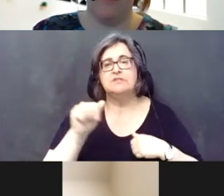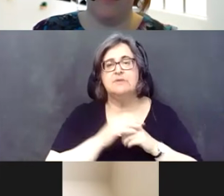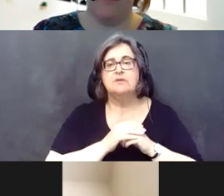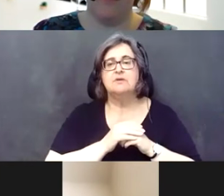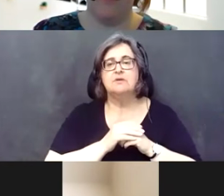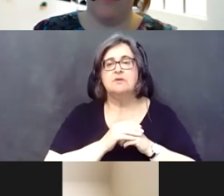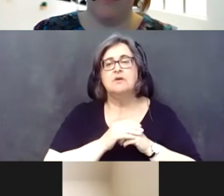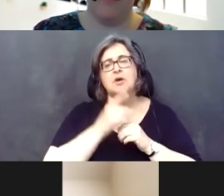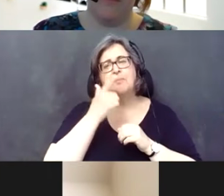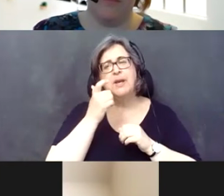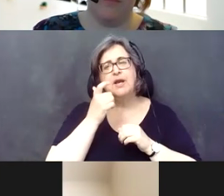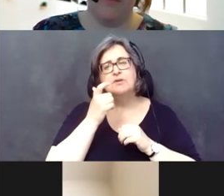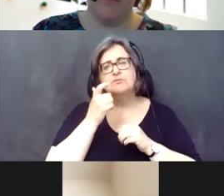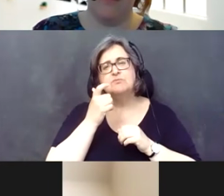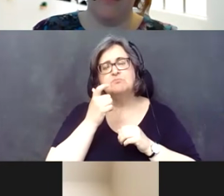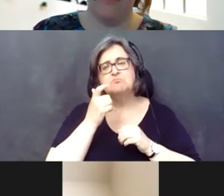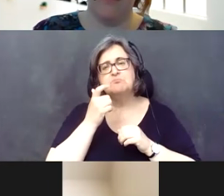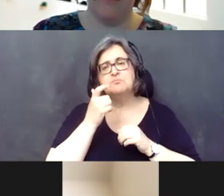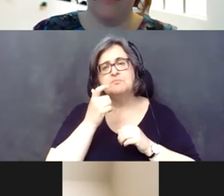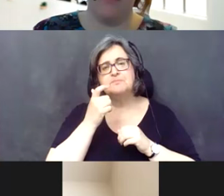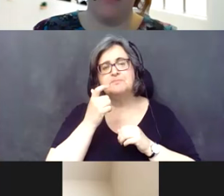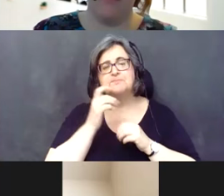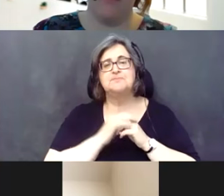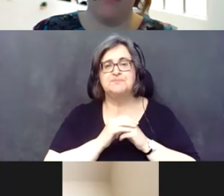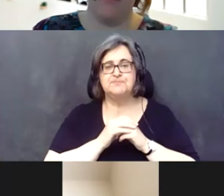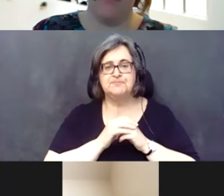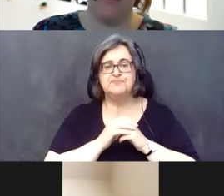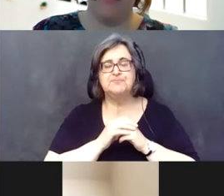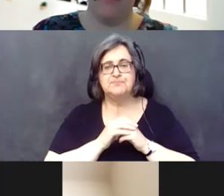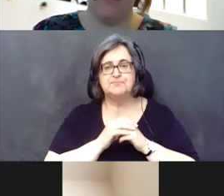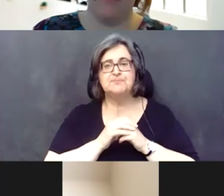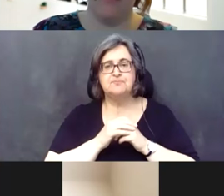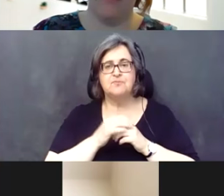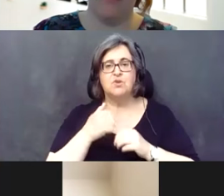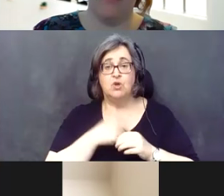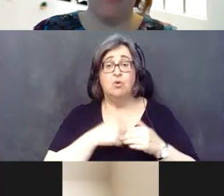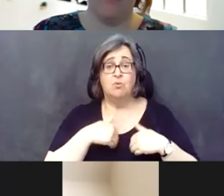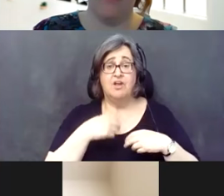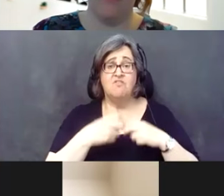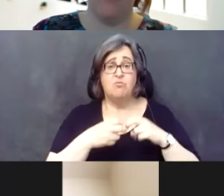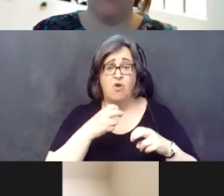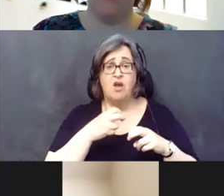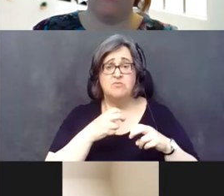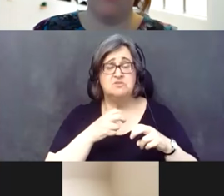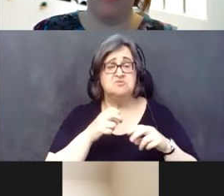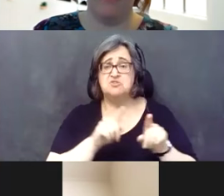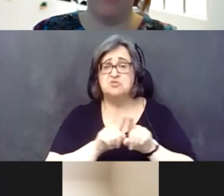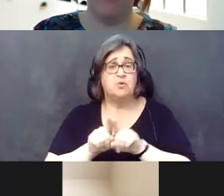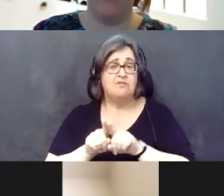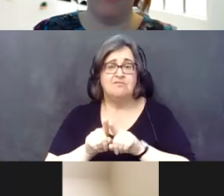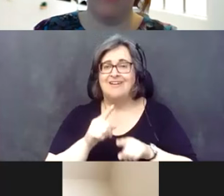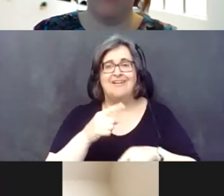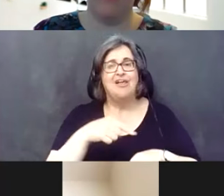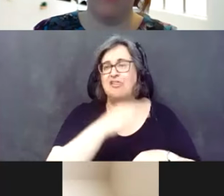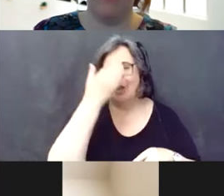because they think that they because we have problems too, and they don't know how to talk to us